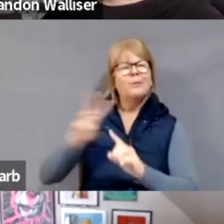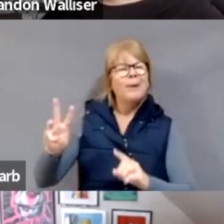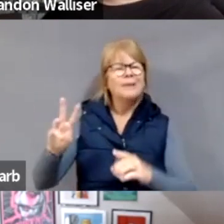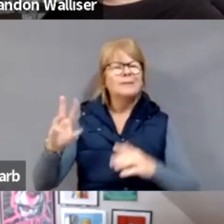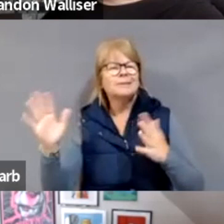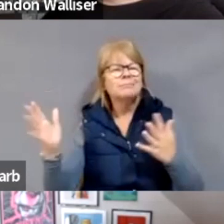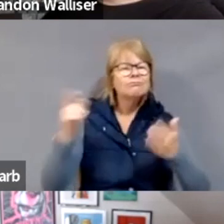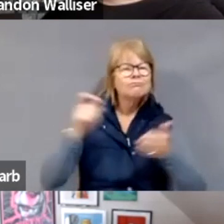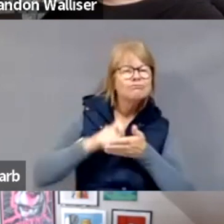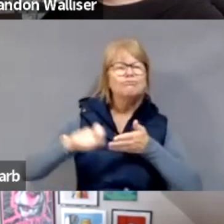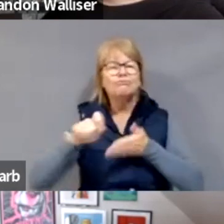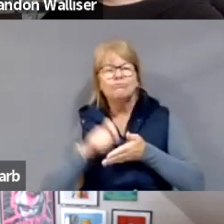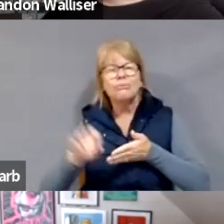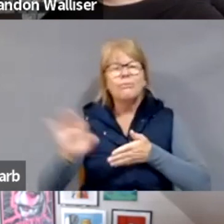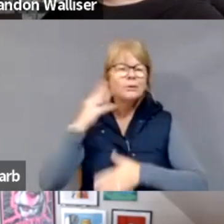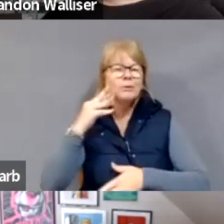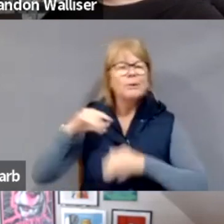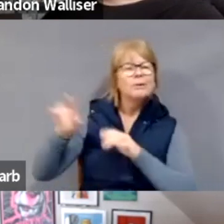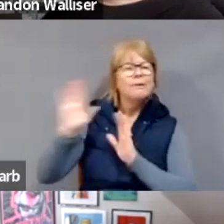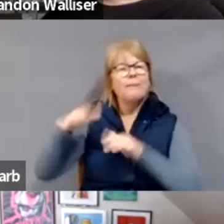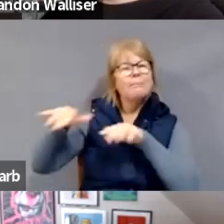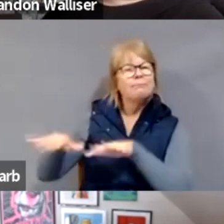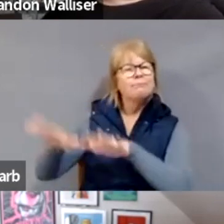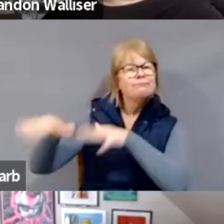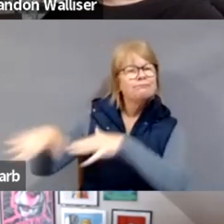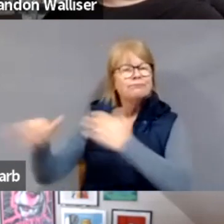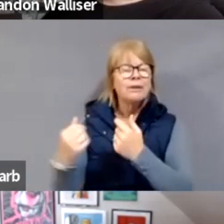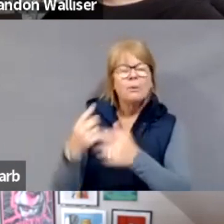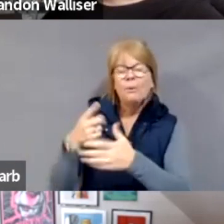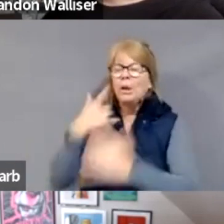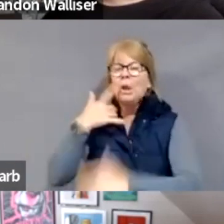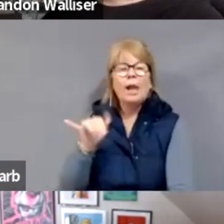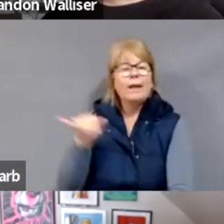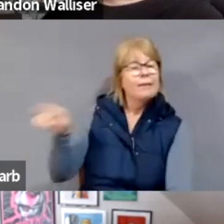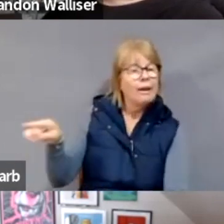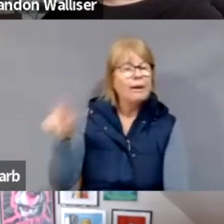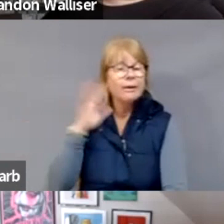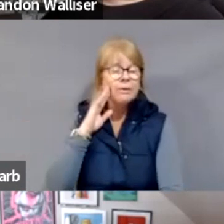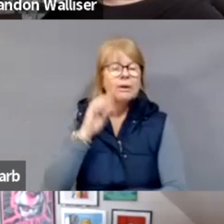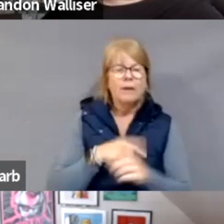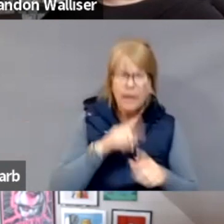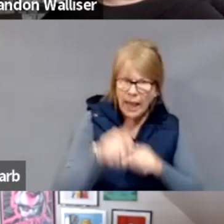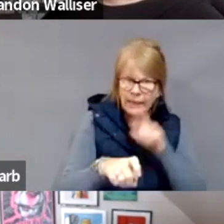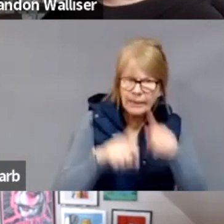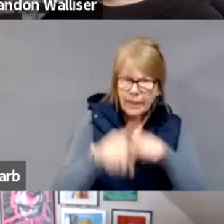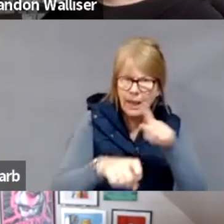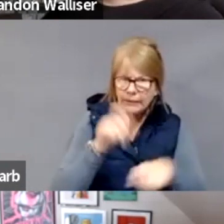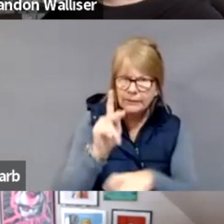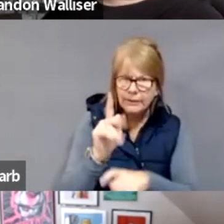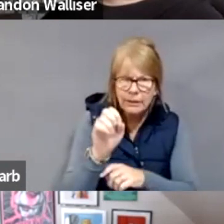to their writing and their experience. And it was so valuable. And so I would ask him, you know, I would